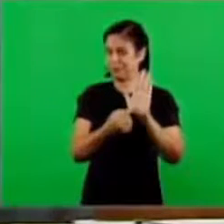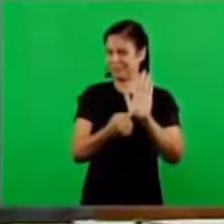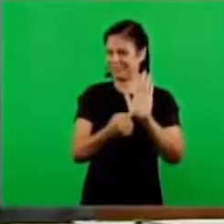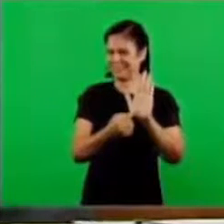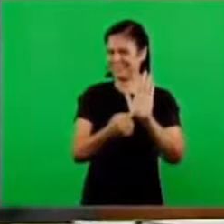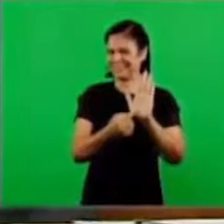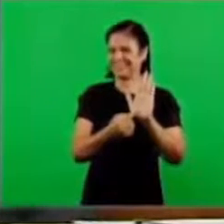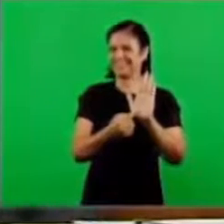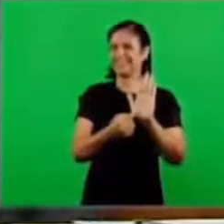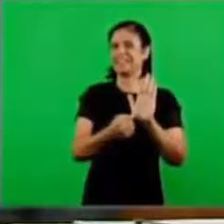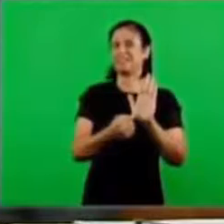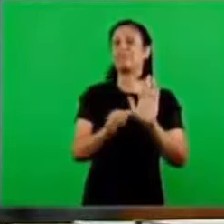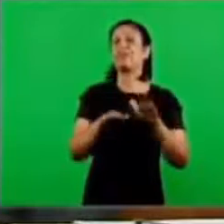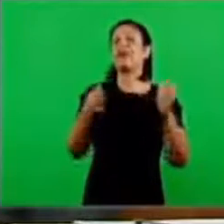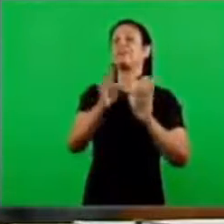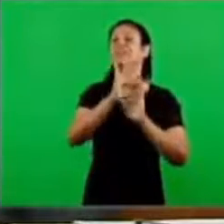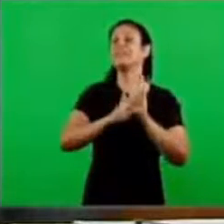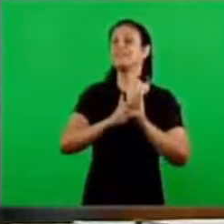text.